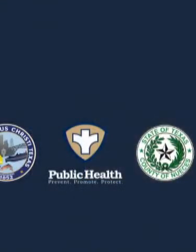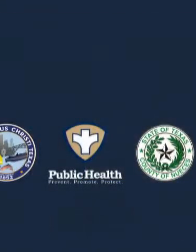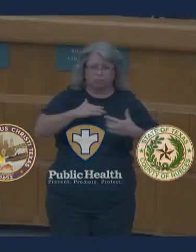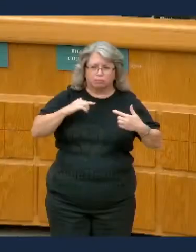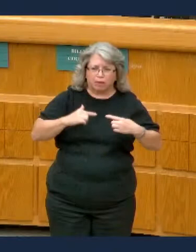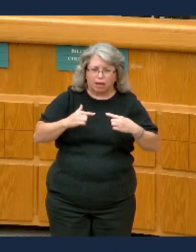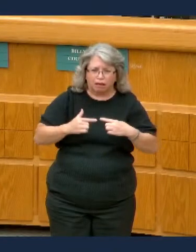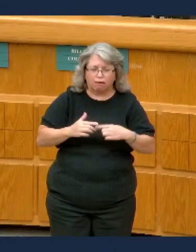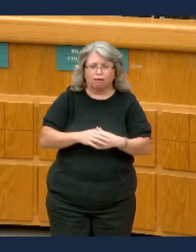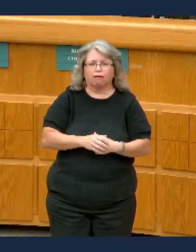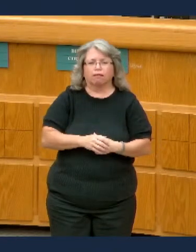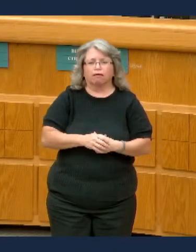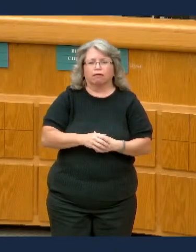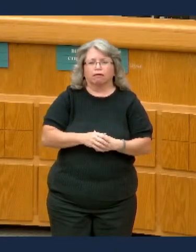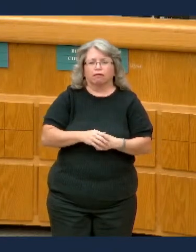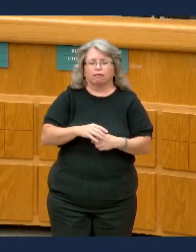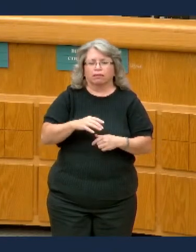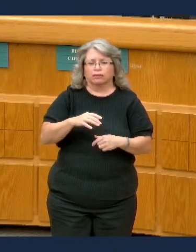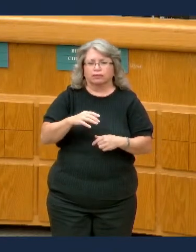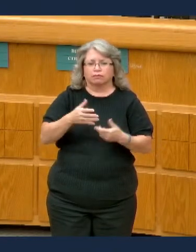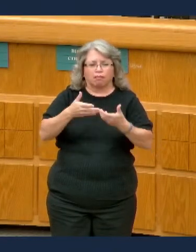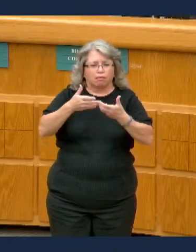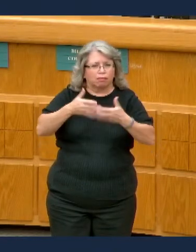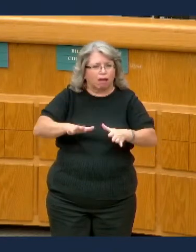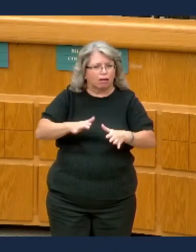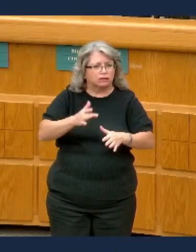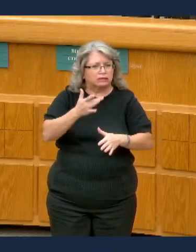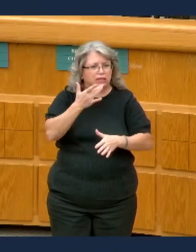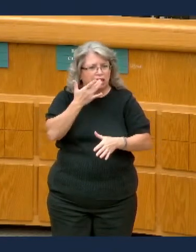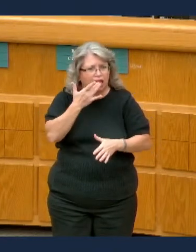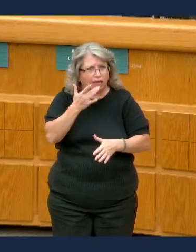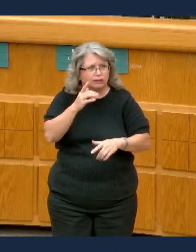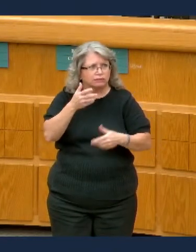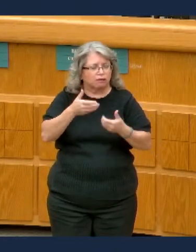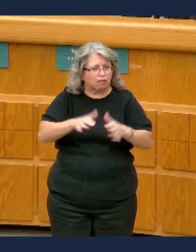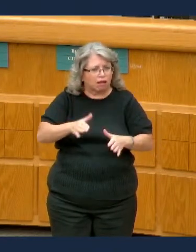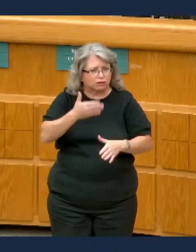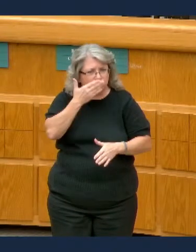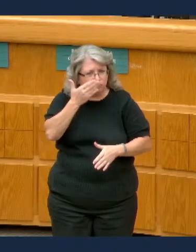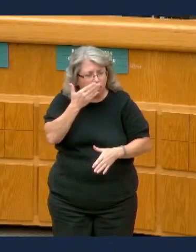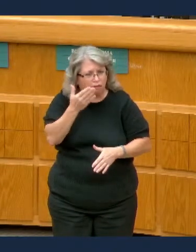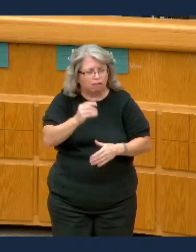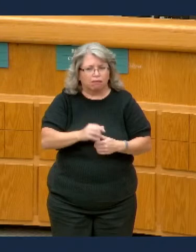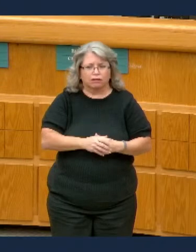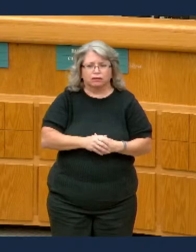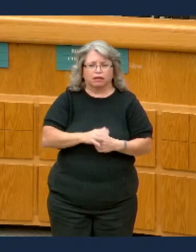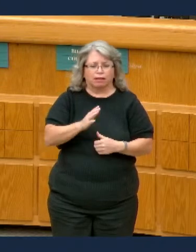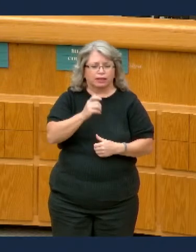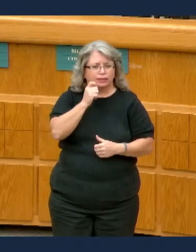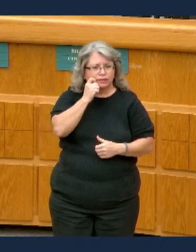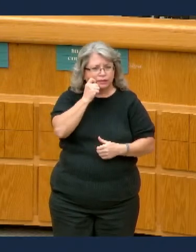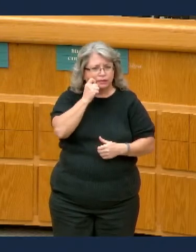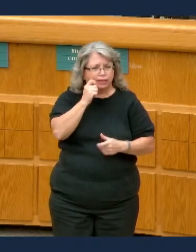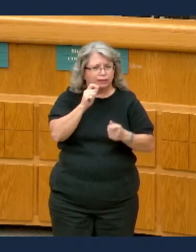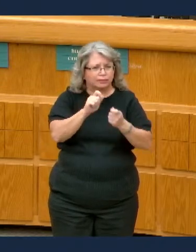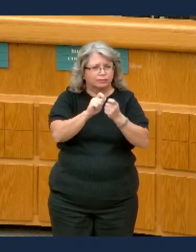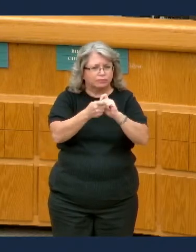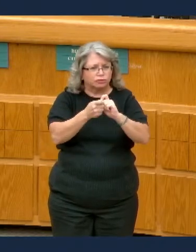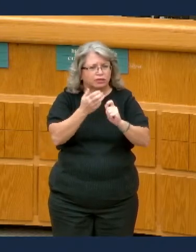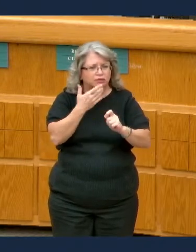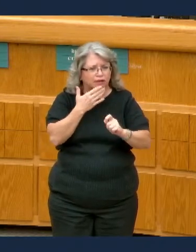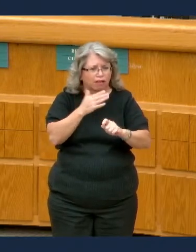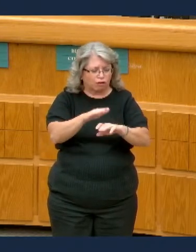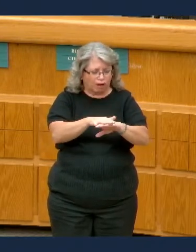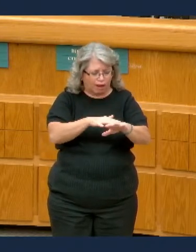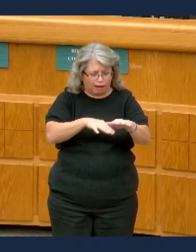loss of taste or smell, changes in the skin, discoloration on the hands, on the